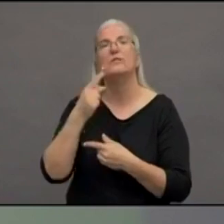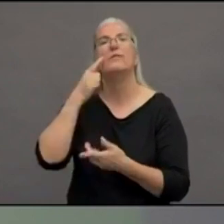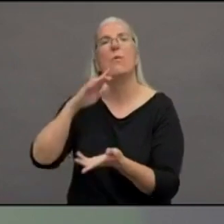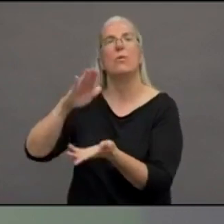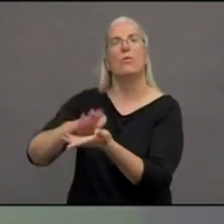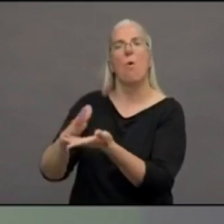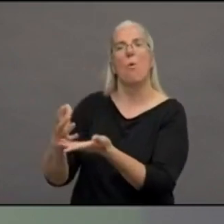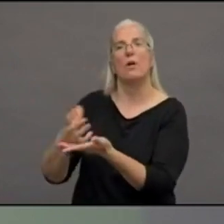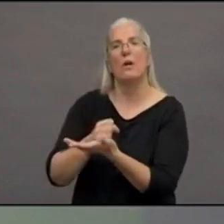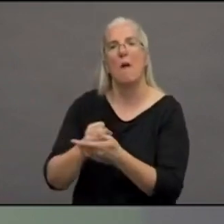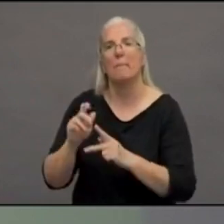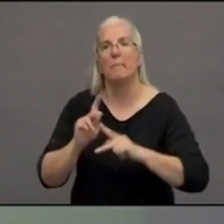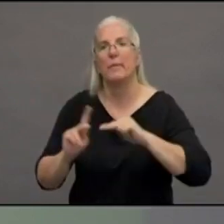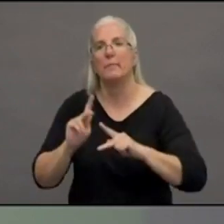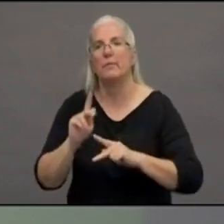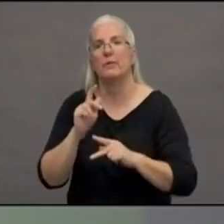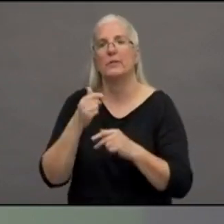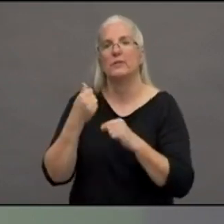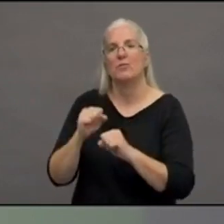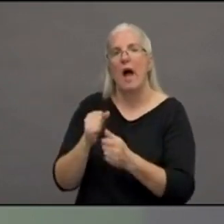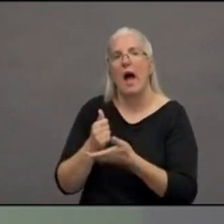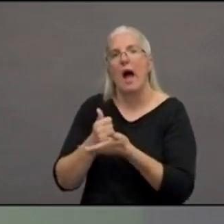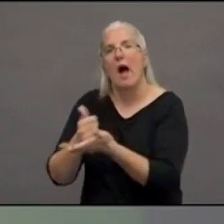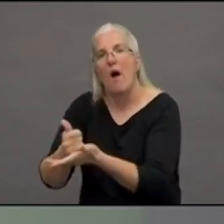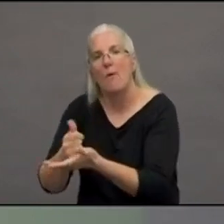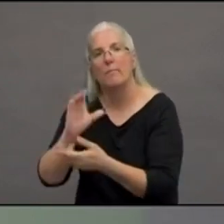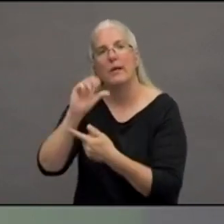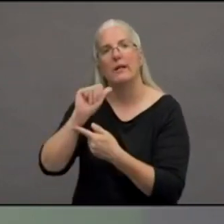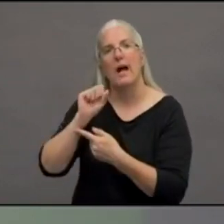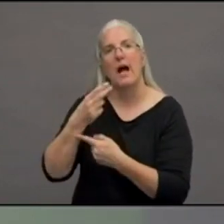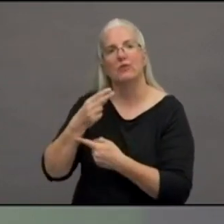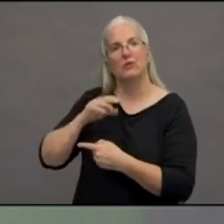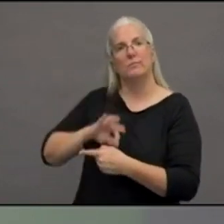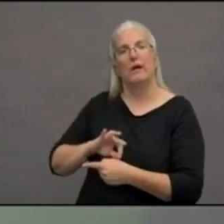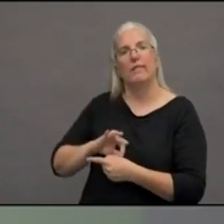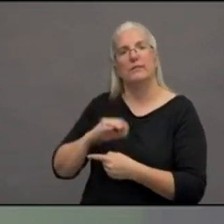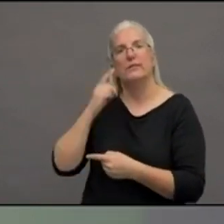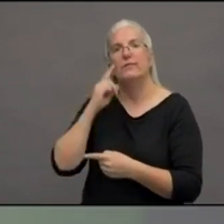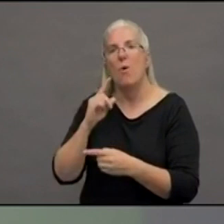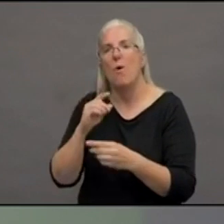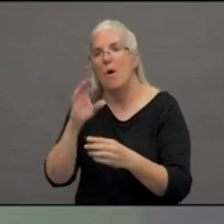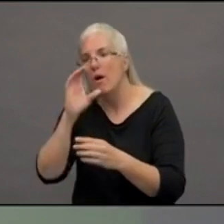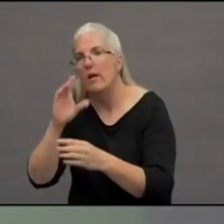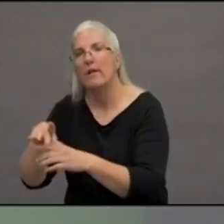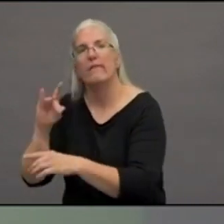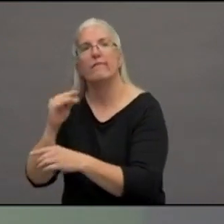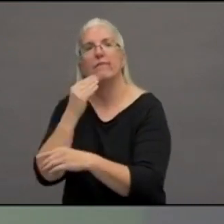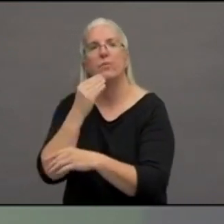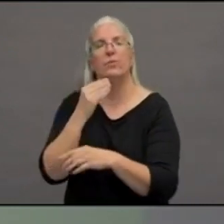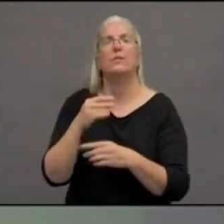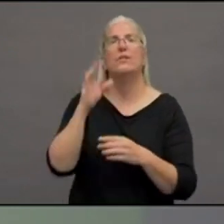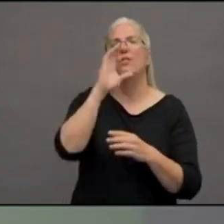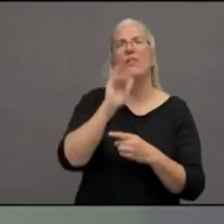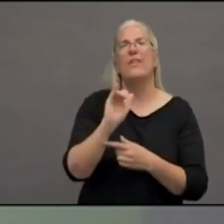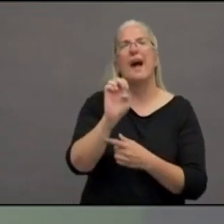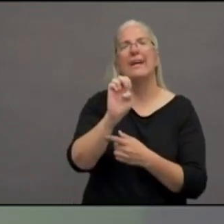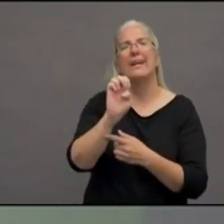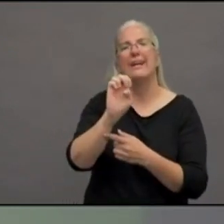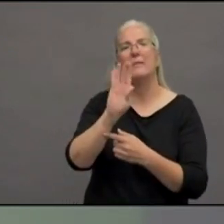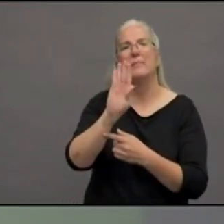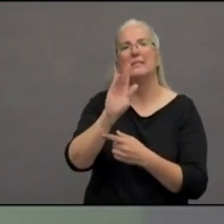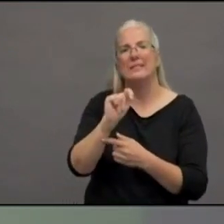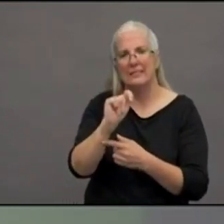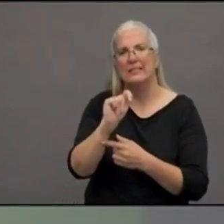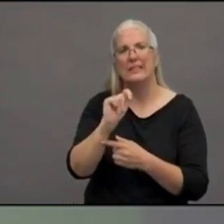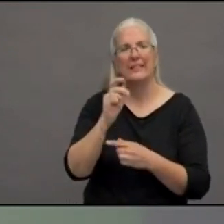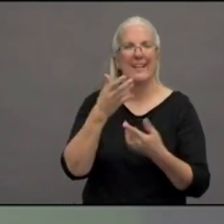food dollars. It's a cash benefit program on a card that looks like an EBT, it's called an EBT card, looks like an ATM card. And so